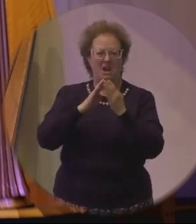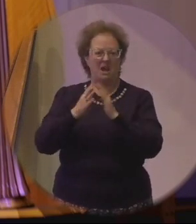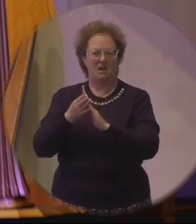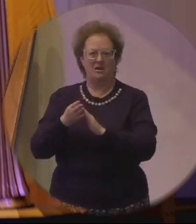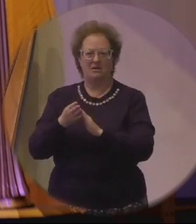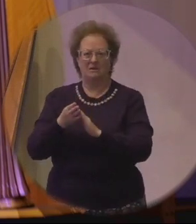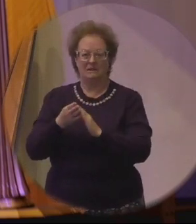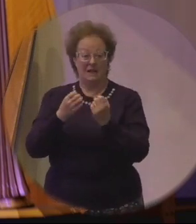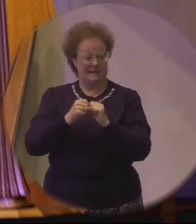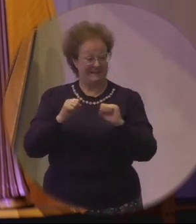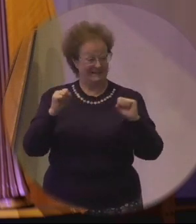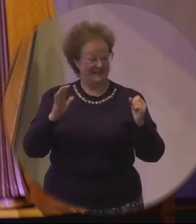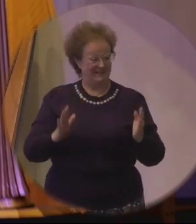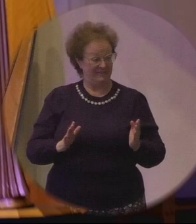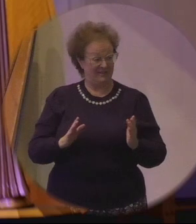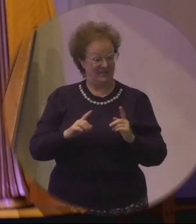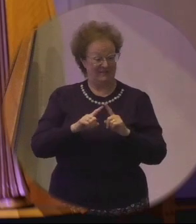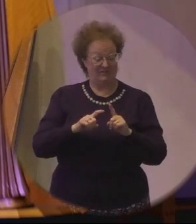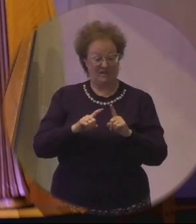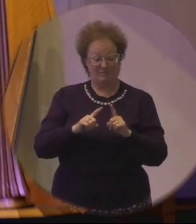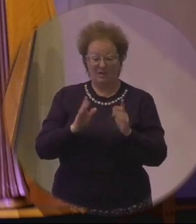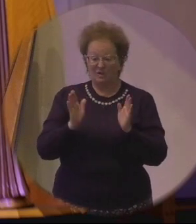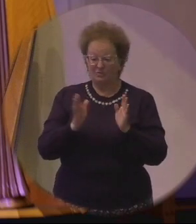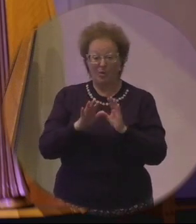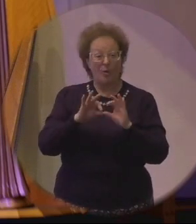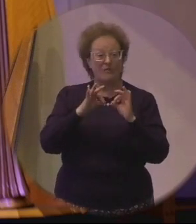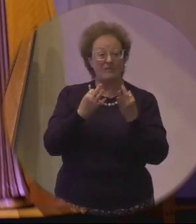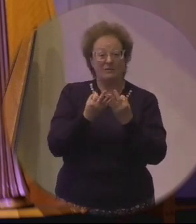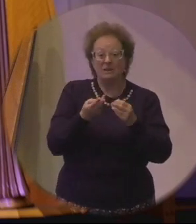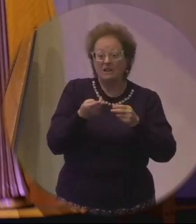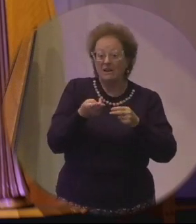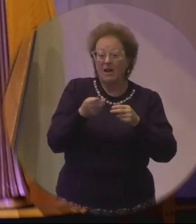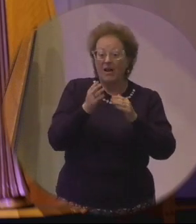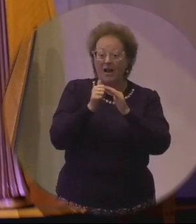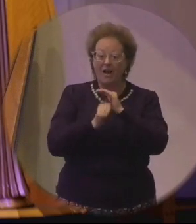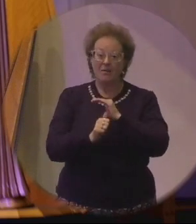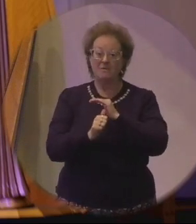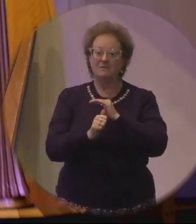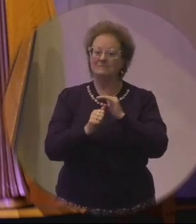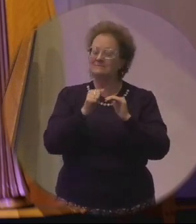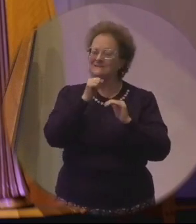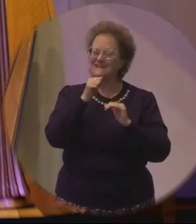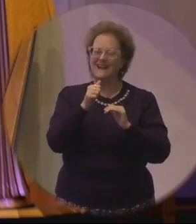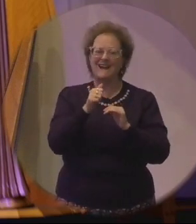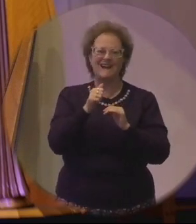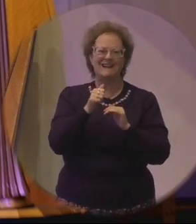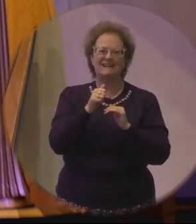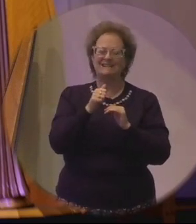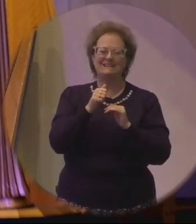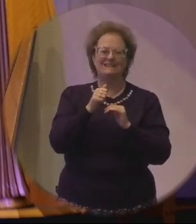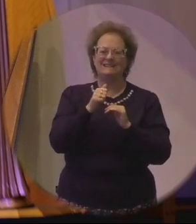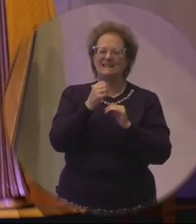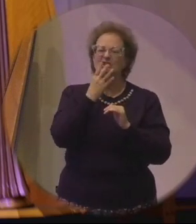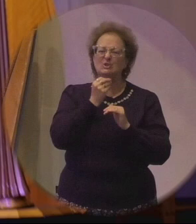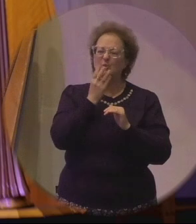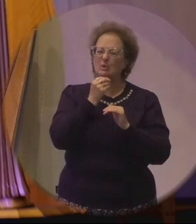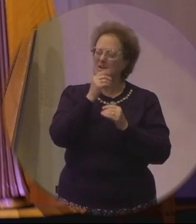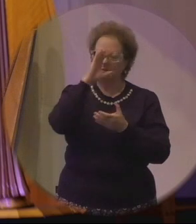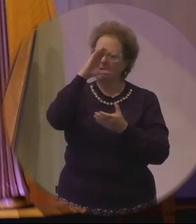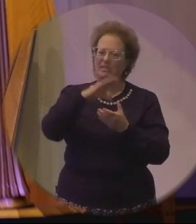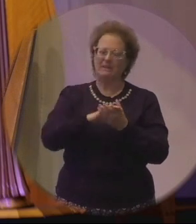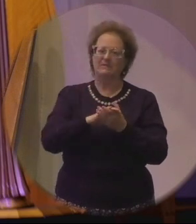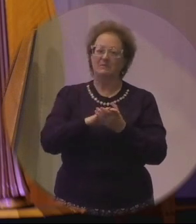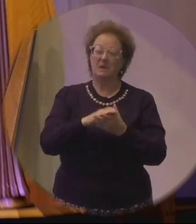A Messiah from a humble family, from a humble town, that doesn't fit the narrative of Jewish believers. Because what